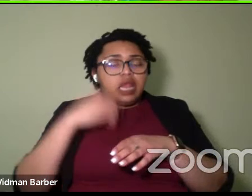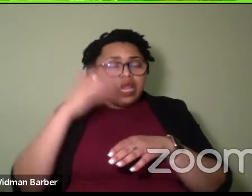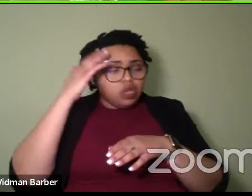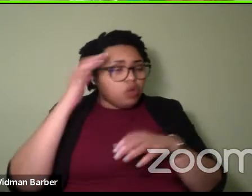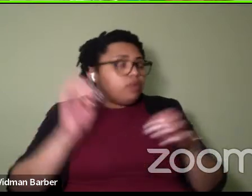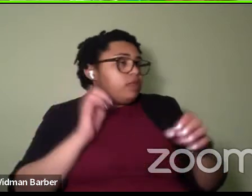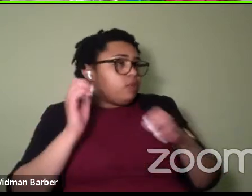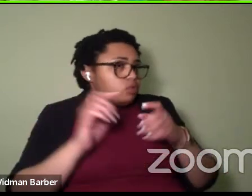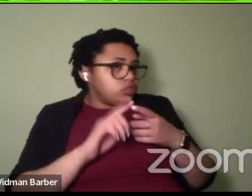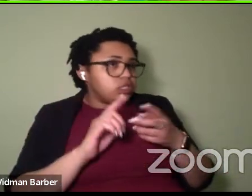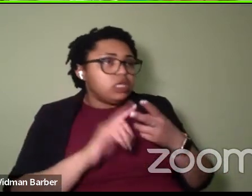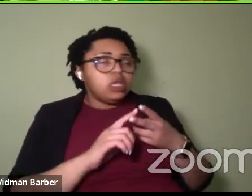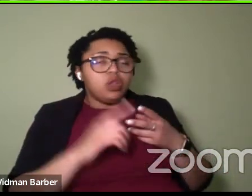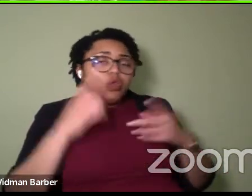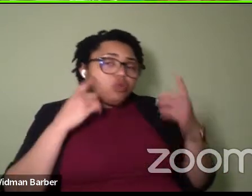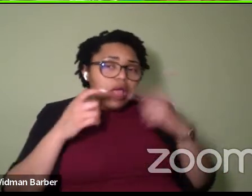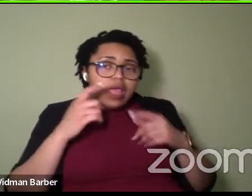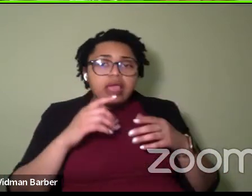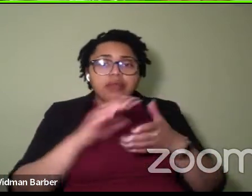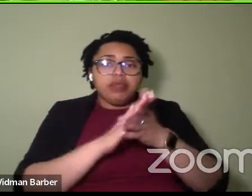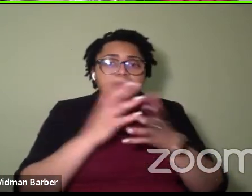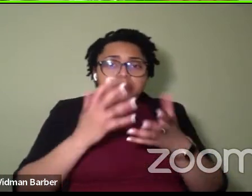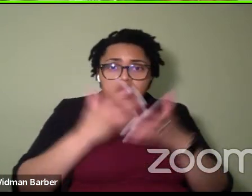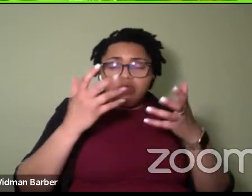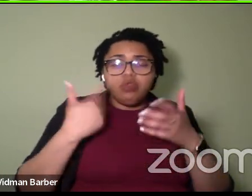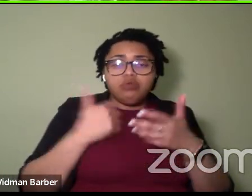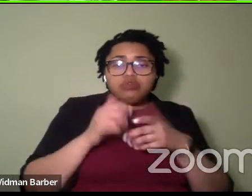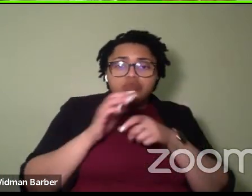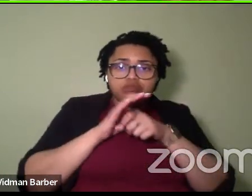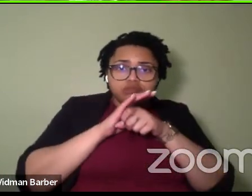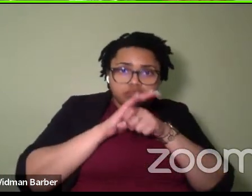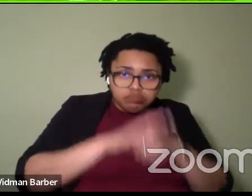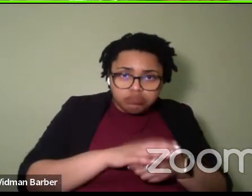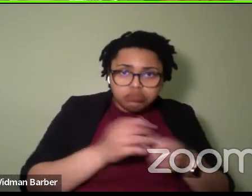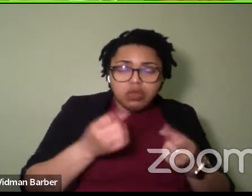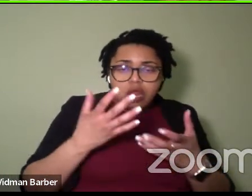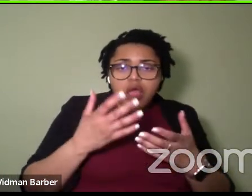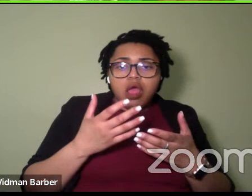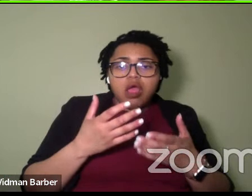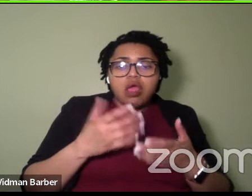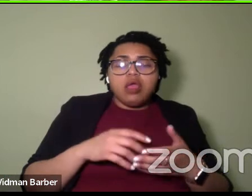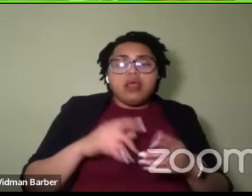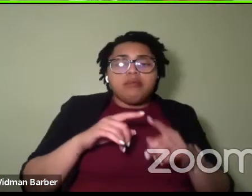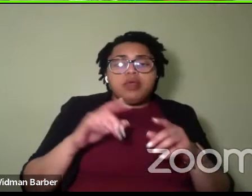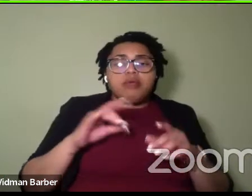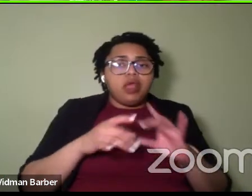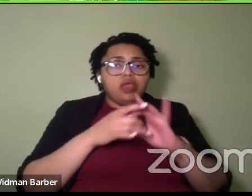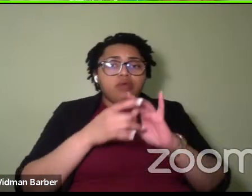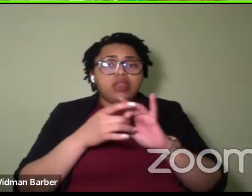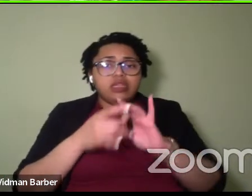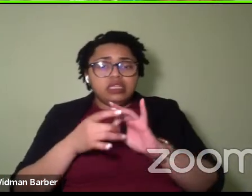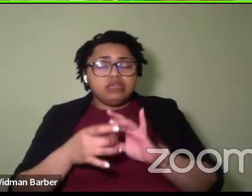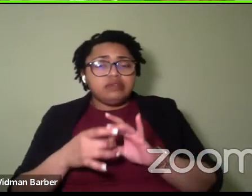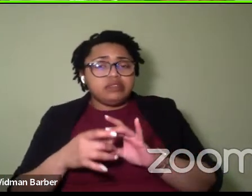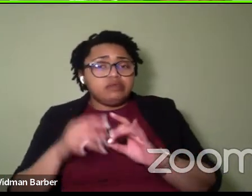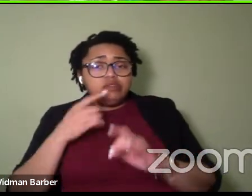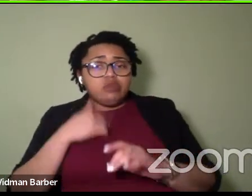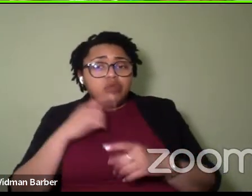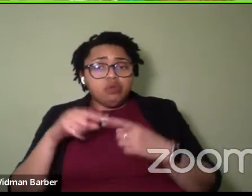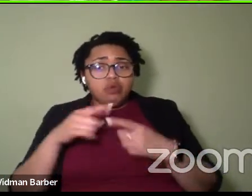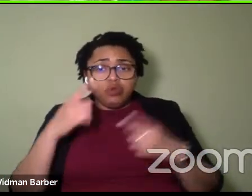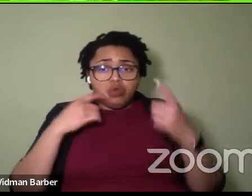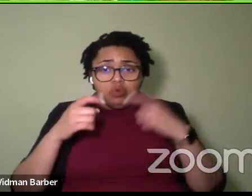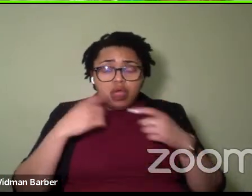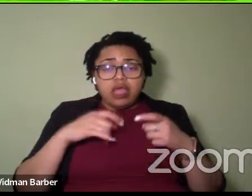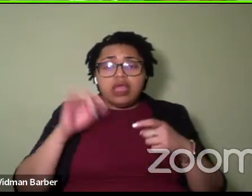or being angry is something that we try to suppress a lot. But my relatives have always told me that when you cry is actually your